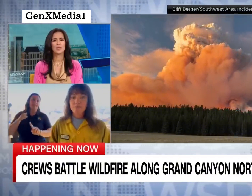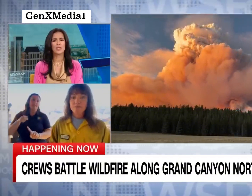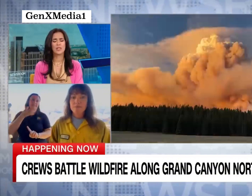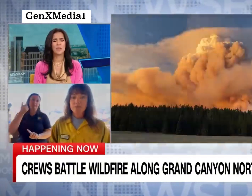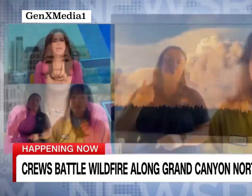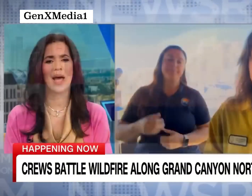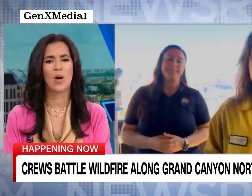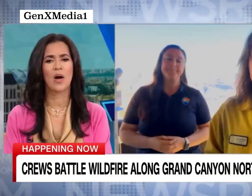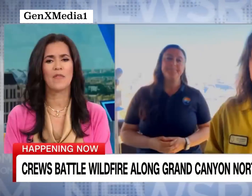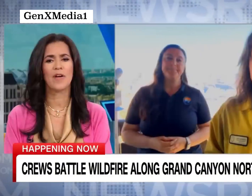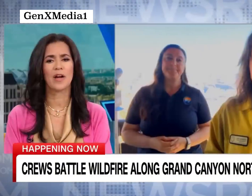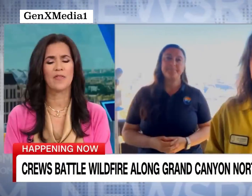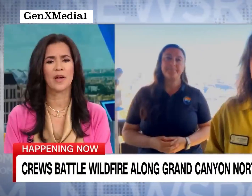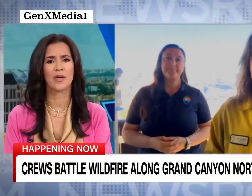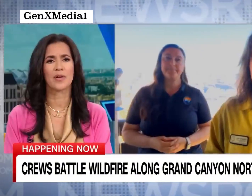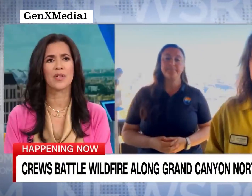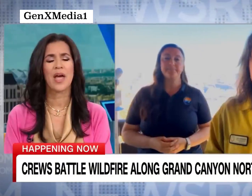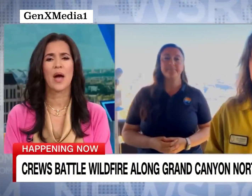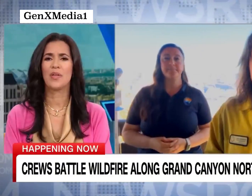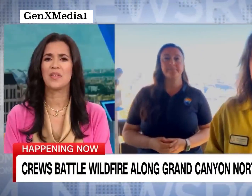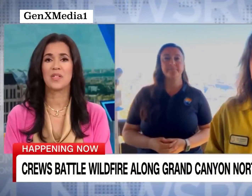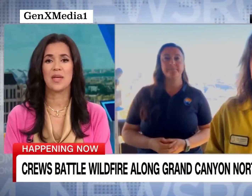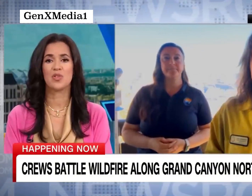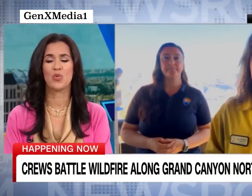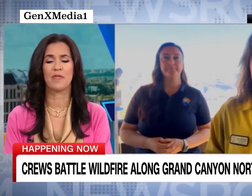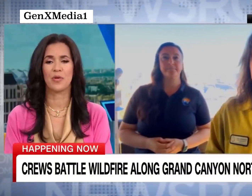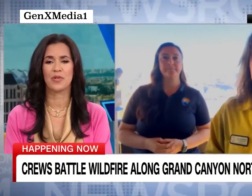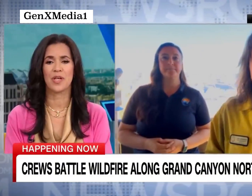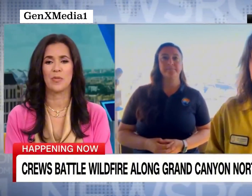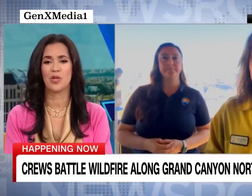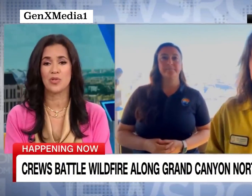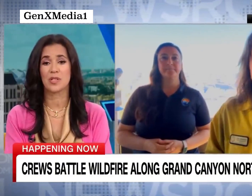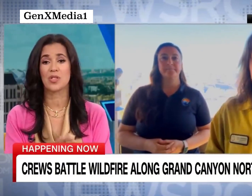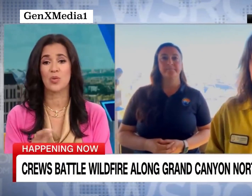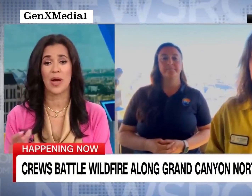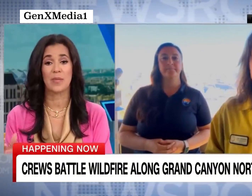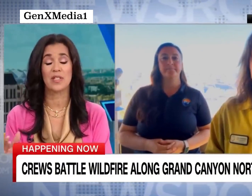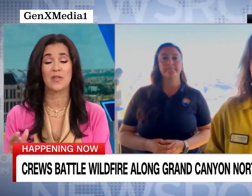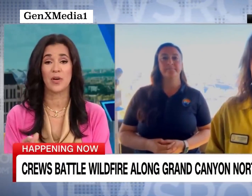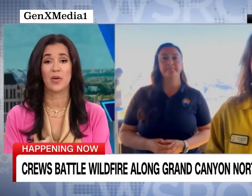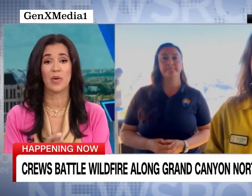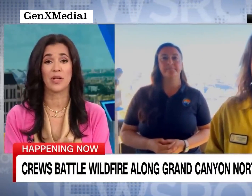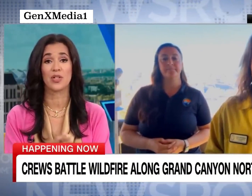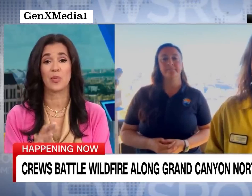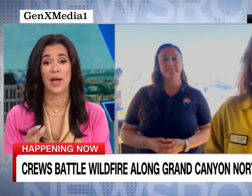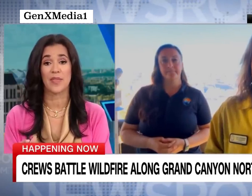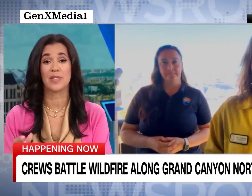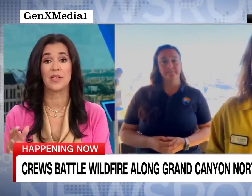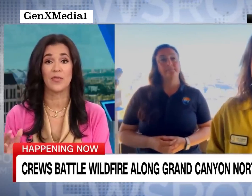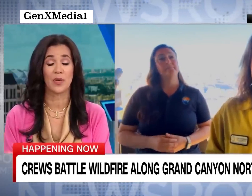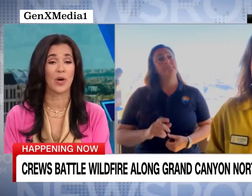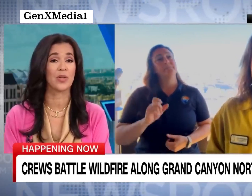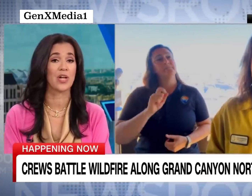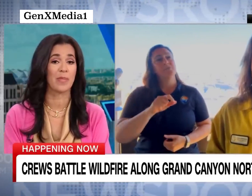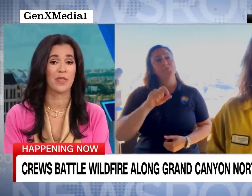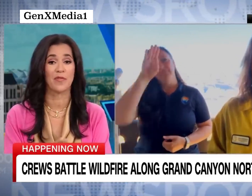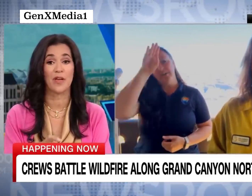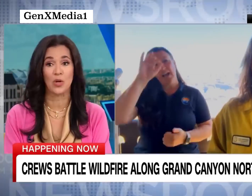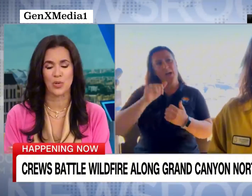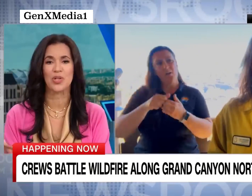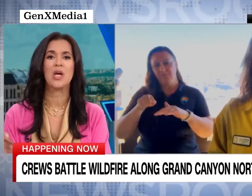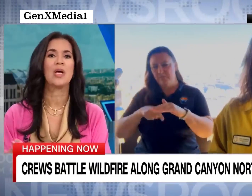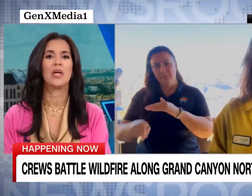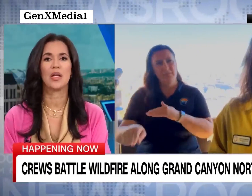wonder too, Lisa, I mean, how are firefighters, how are these teams traversing? I mean, you just described this is very rugged terrain. This is difficult. You're talking